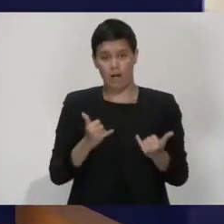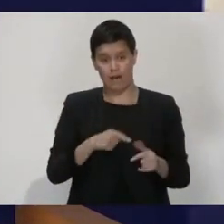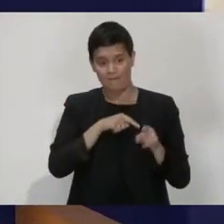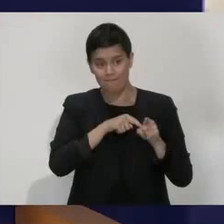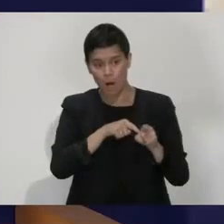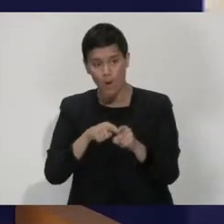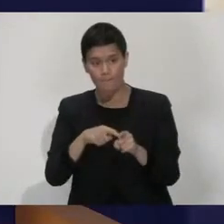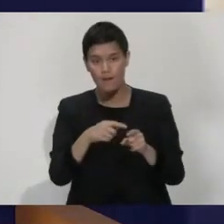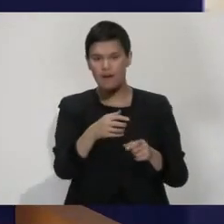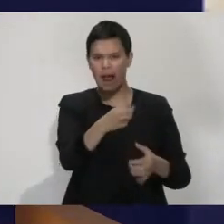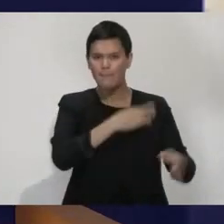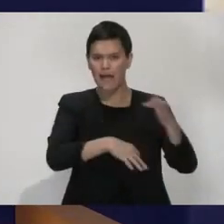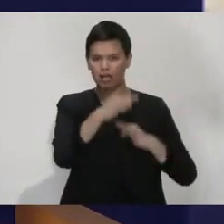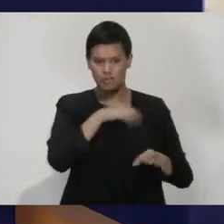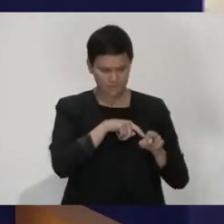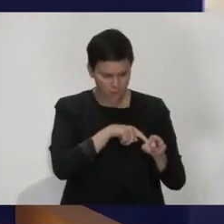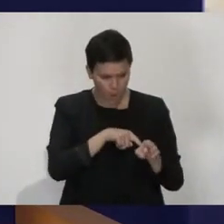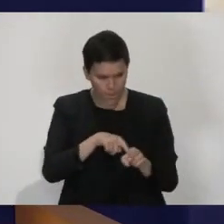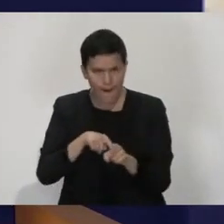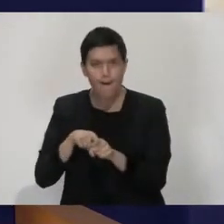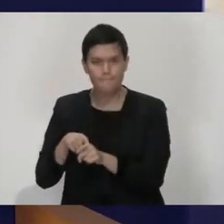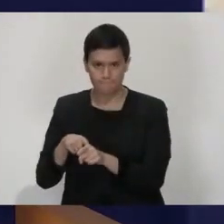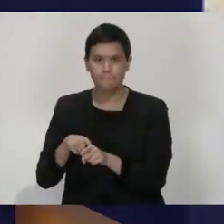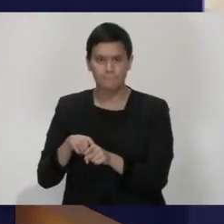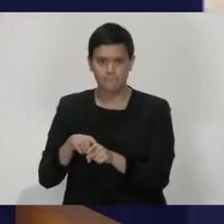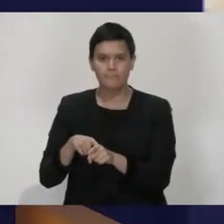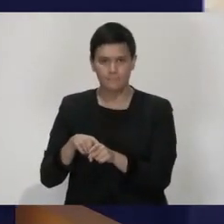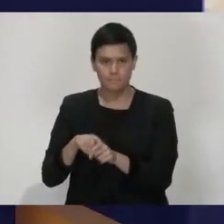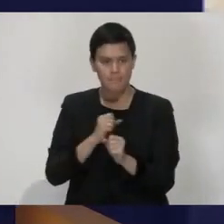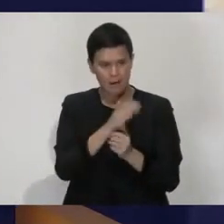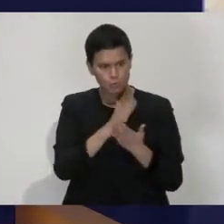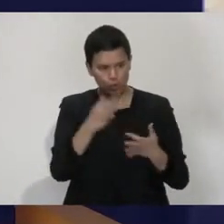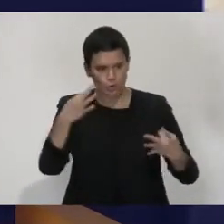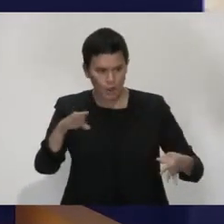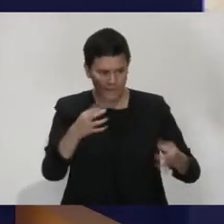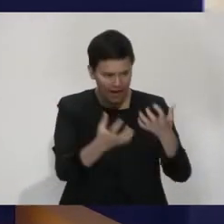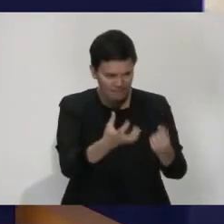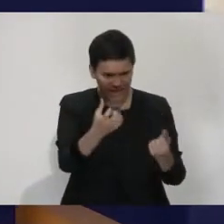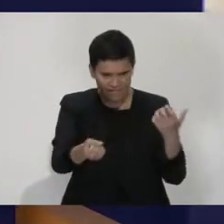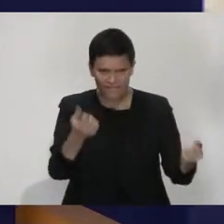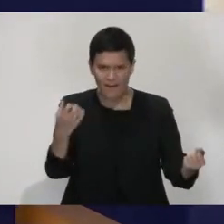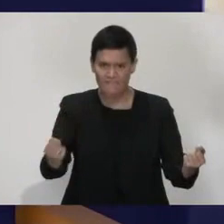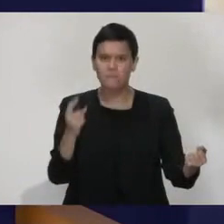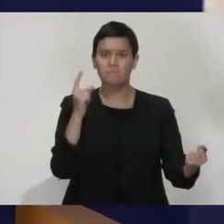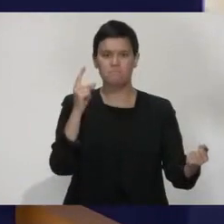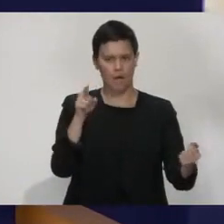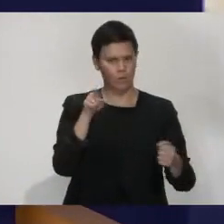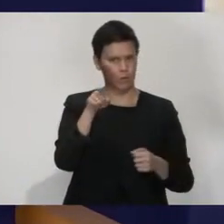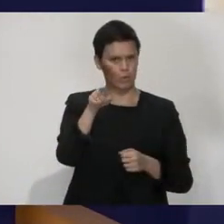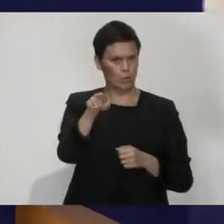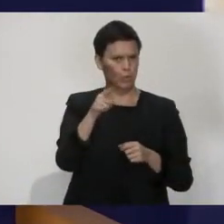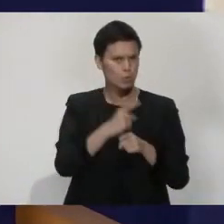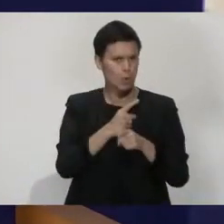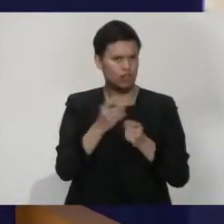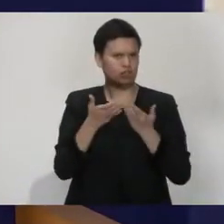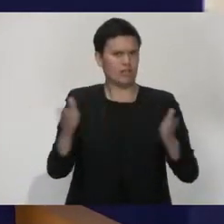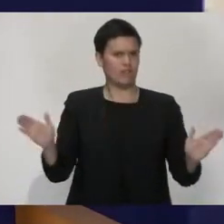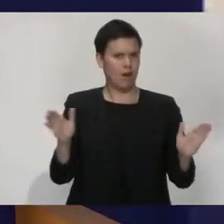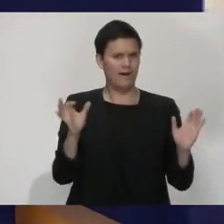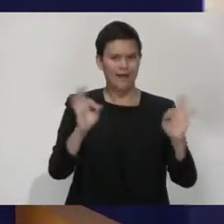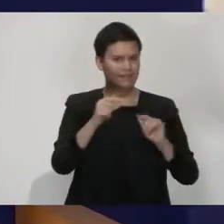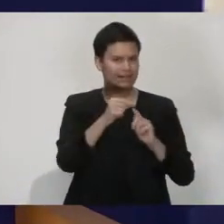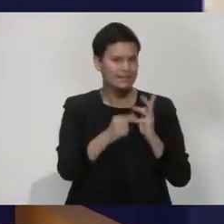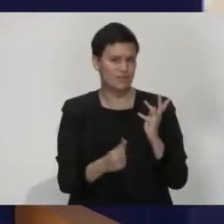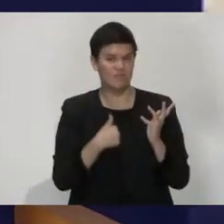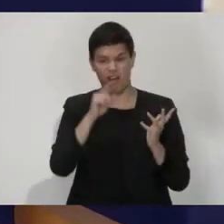is AFSAC in terms of the documentation required. So we would need more details to be able to understand what the actual issue is there. It does seem though